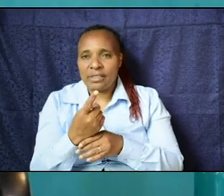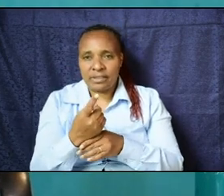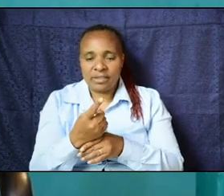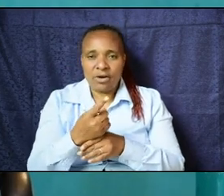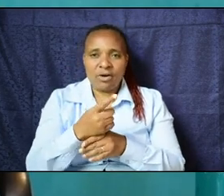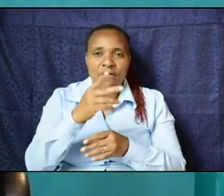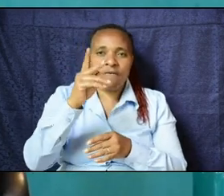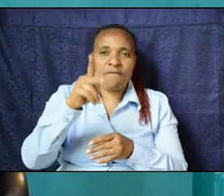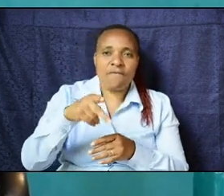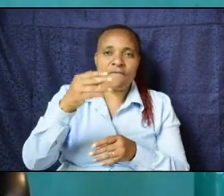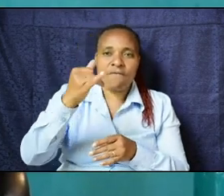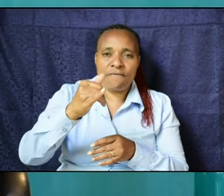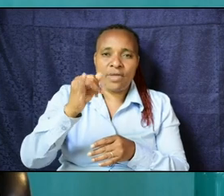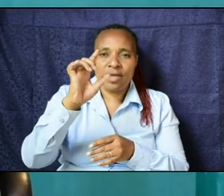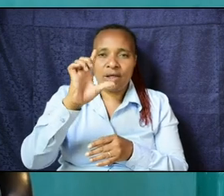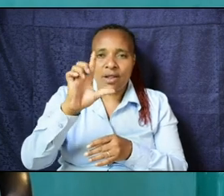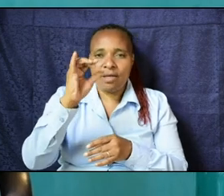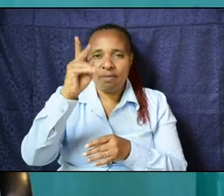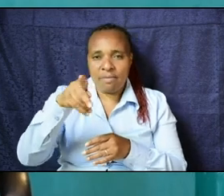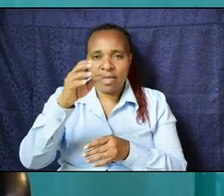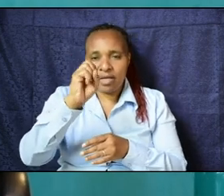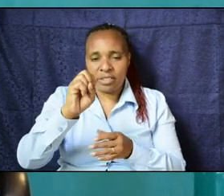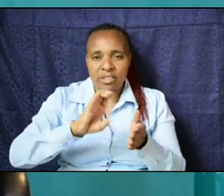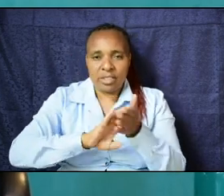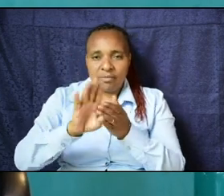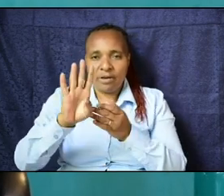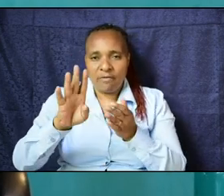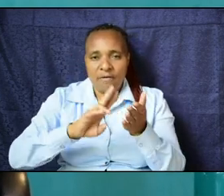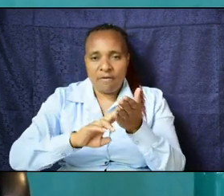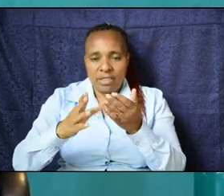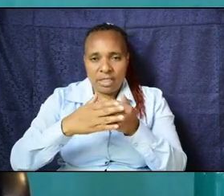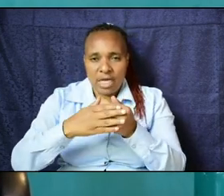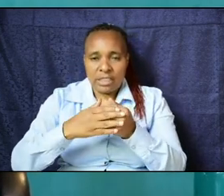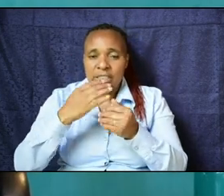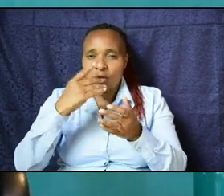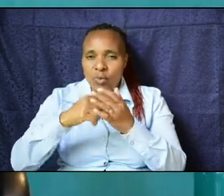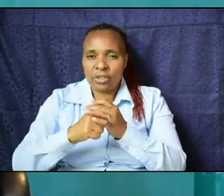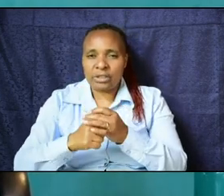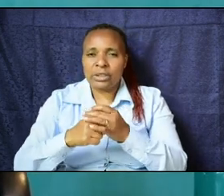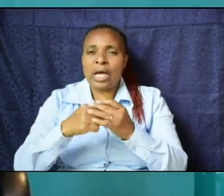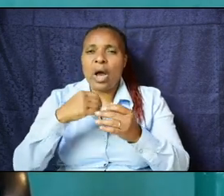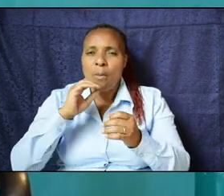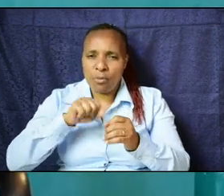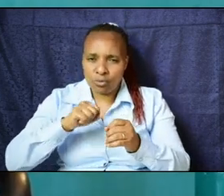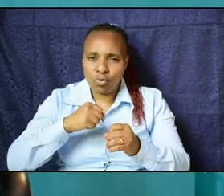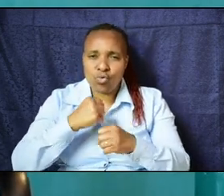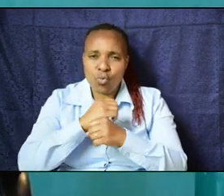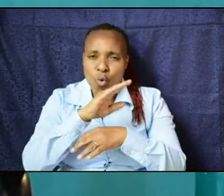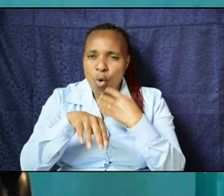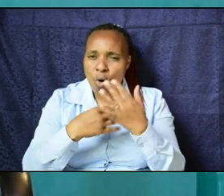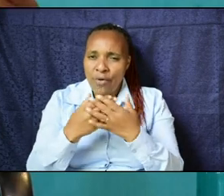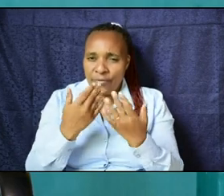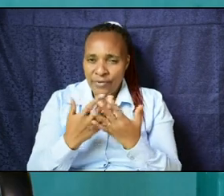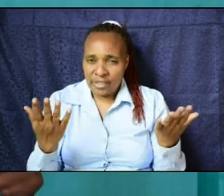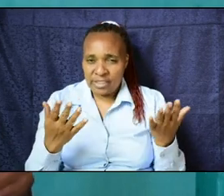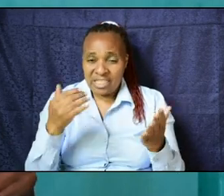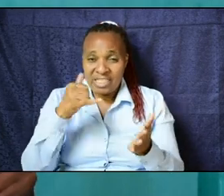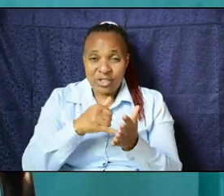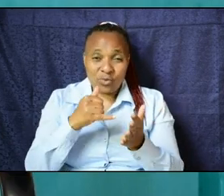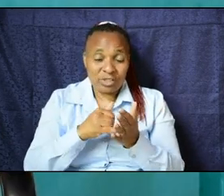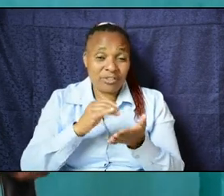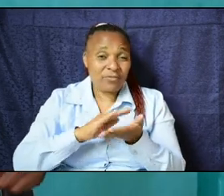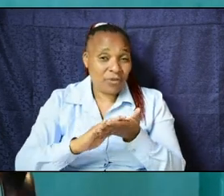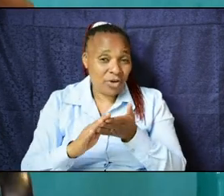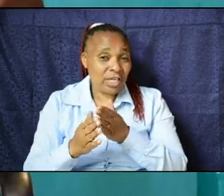in Philippians, yes, Philippians 4 verse 12 and 13, you know, I can do all things through Christ who strengthens me. All things includes even